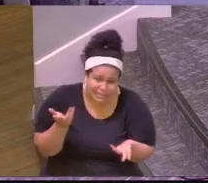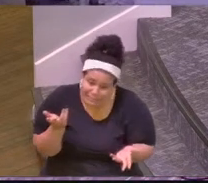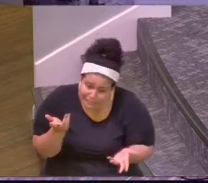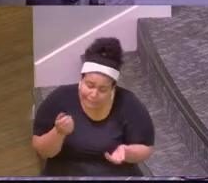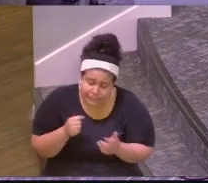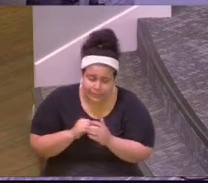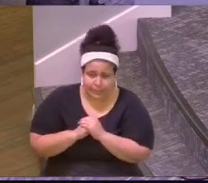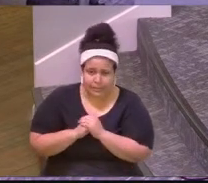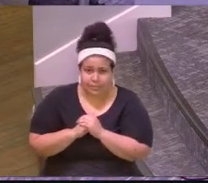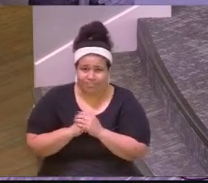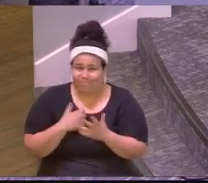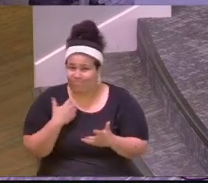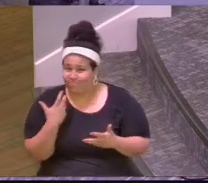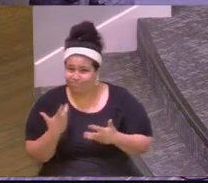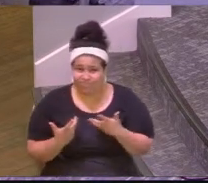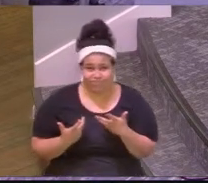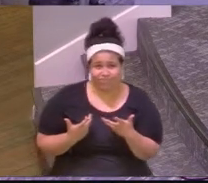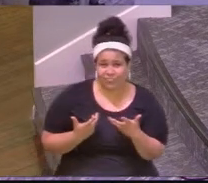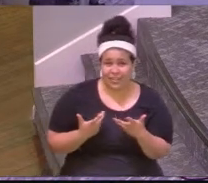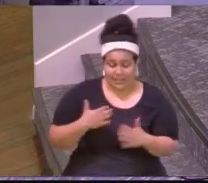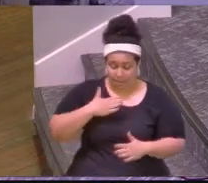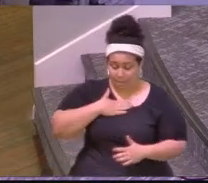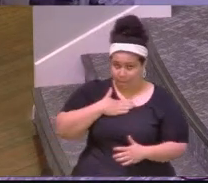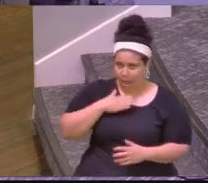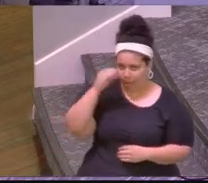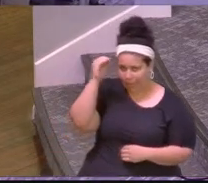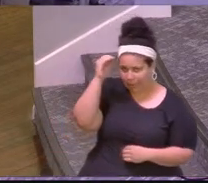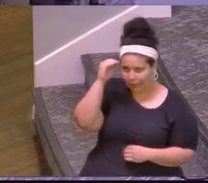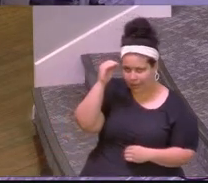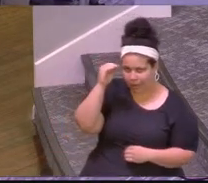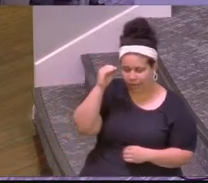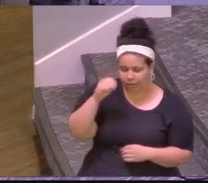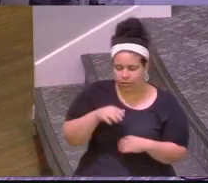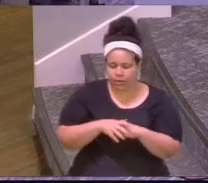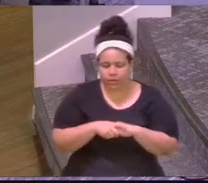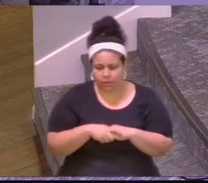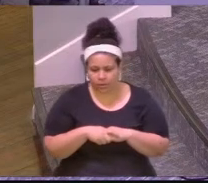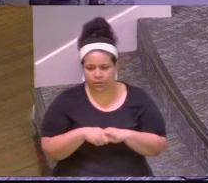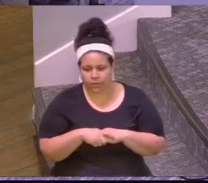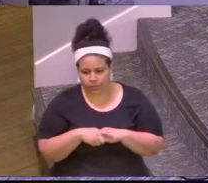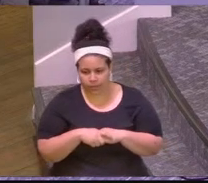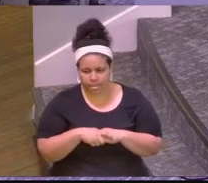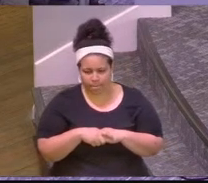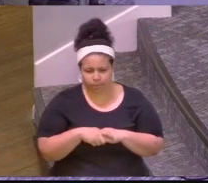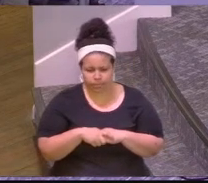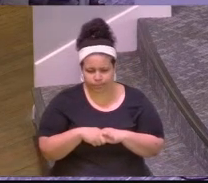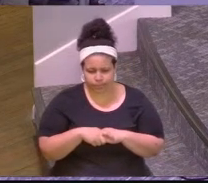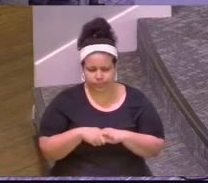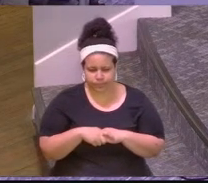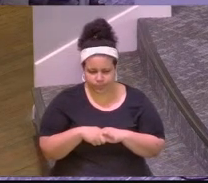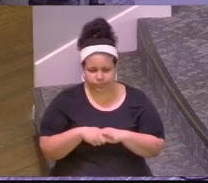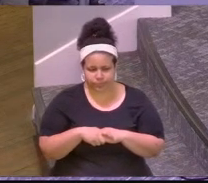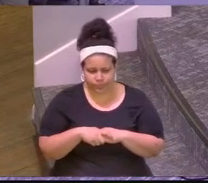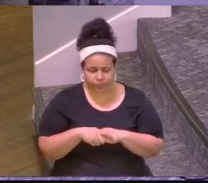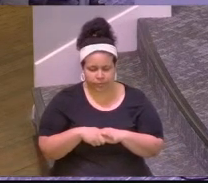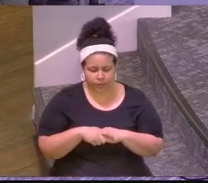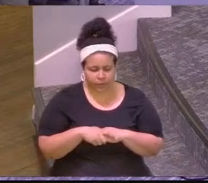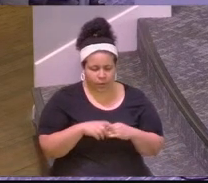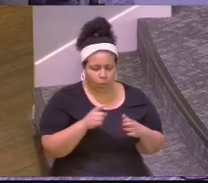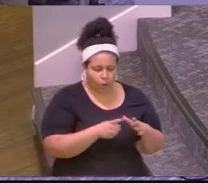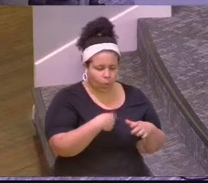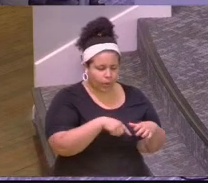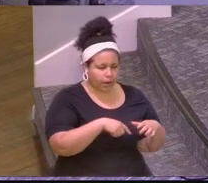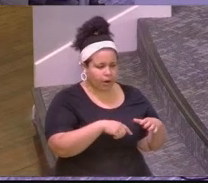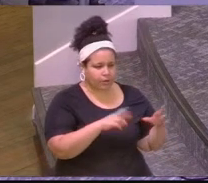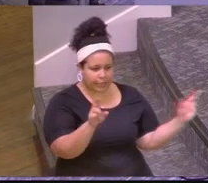There's not, in my opinion, one, a connection between what we are getting ready to have discussions